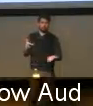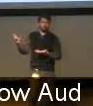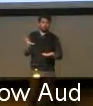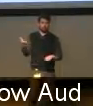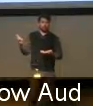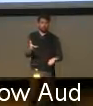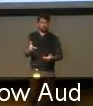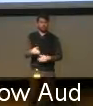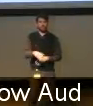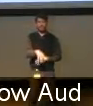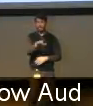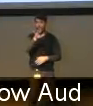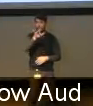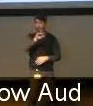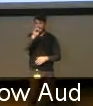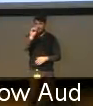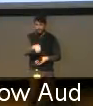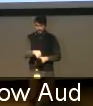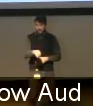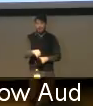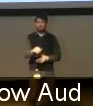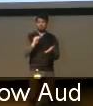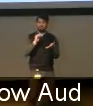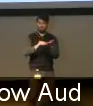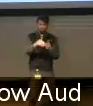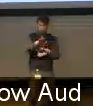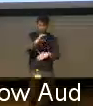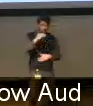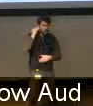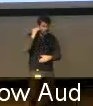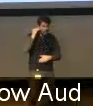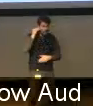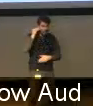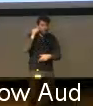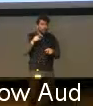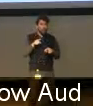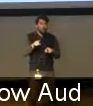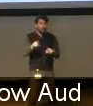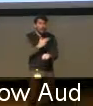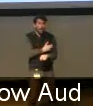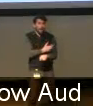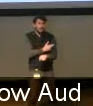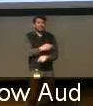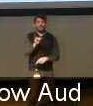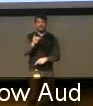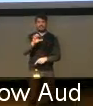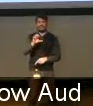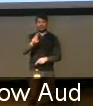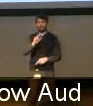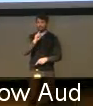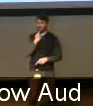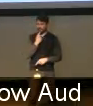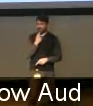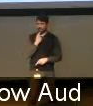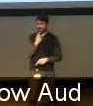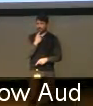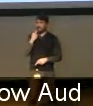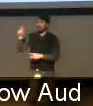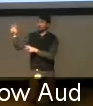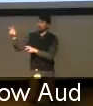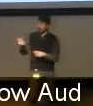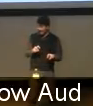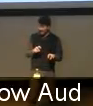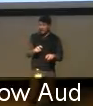25% of the patients overall who've been discharged had an ICU stay, but of our transfer patients, 64% of